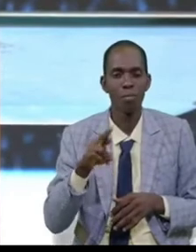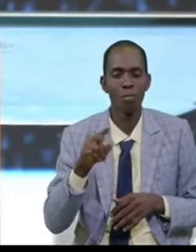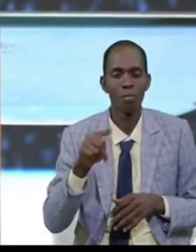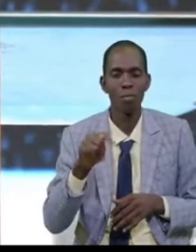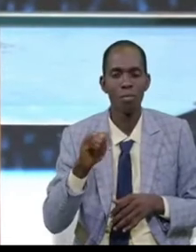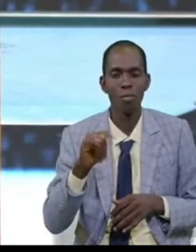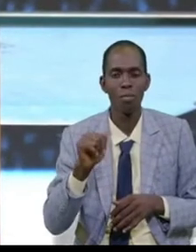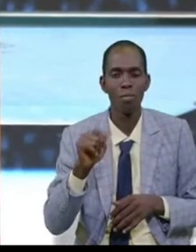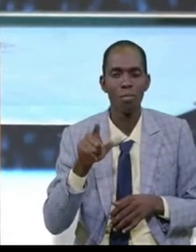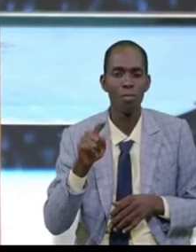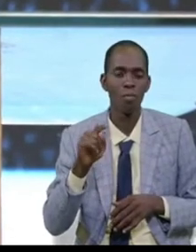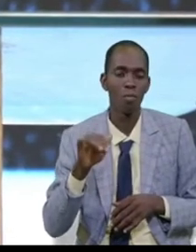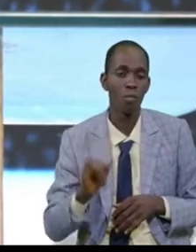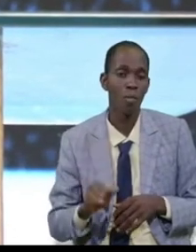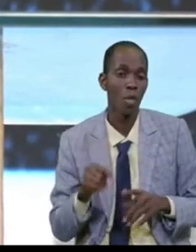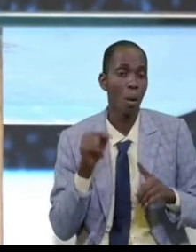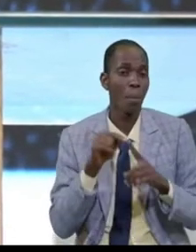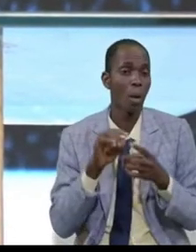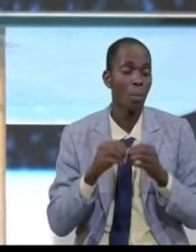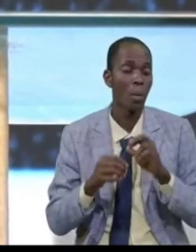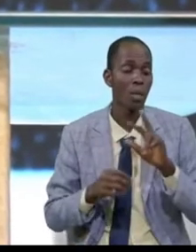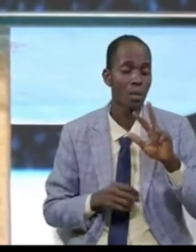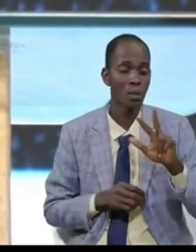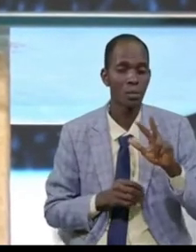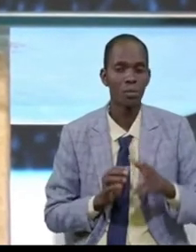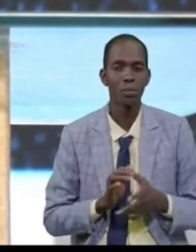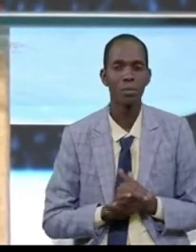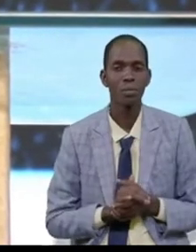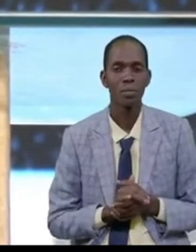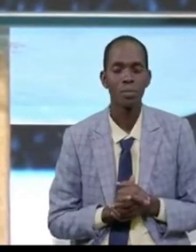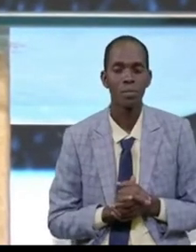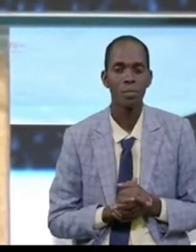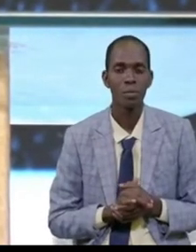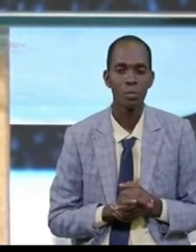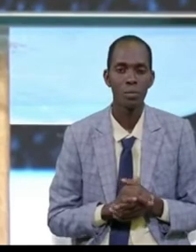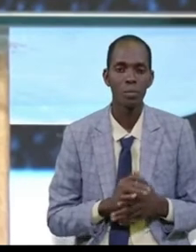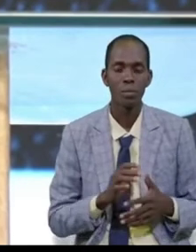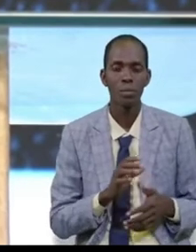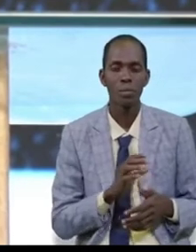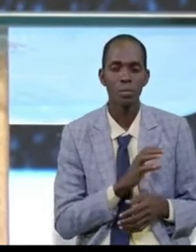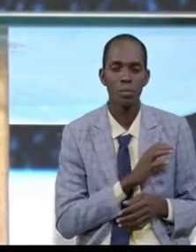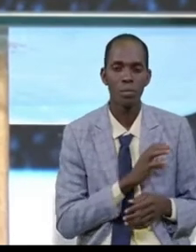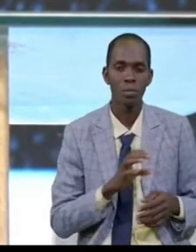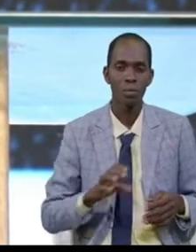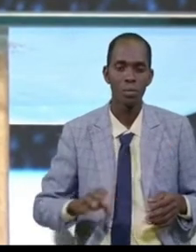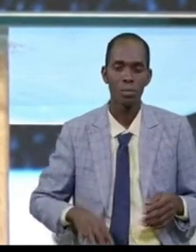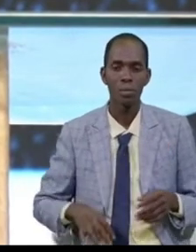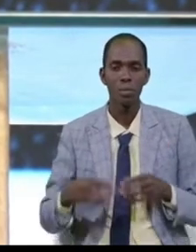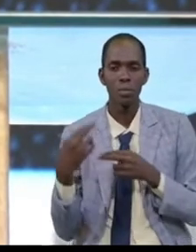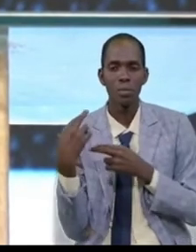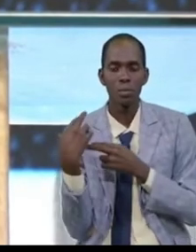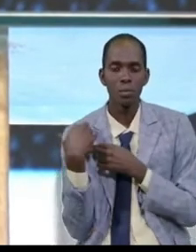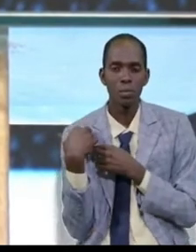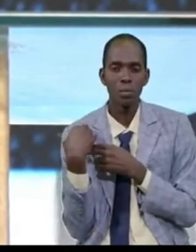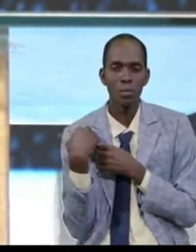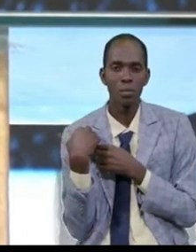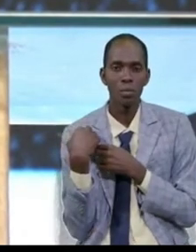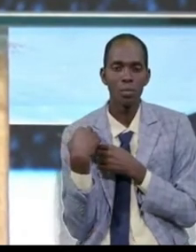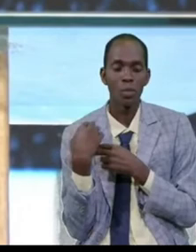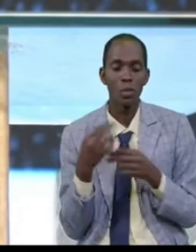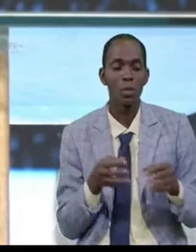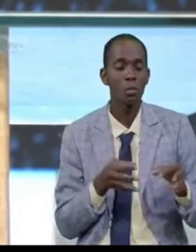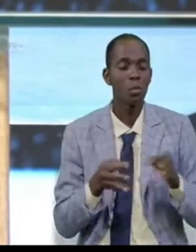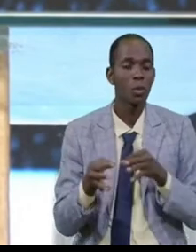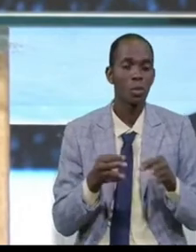now. Point number three, prescribed responsibilities of ministers are sealed